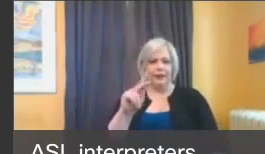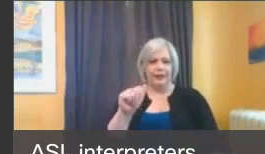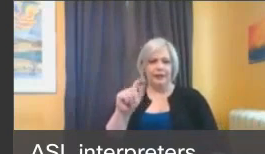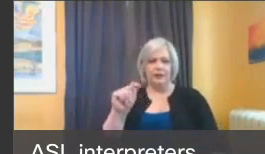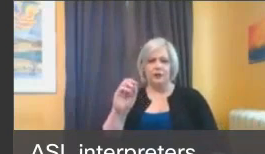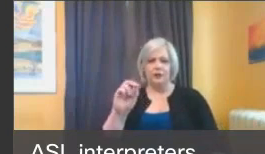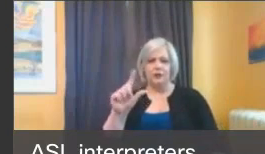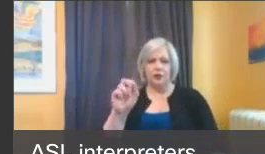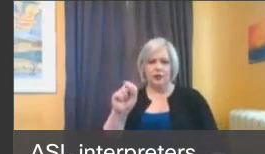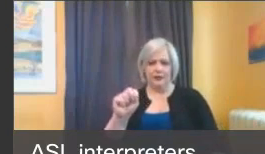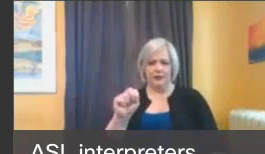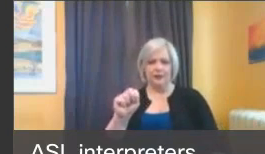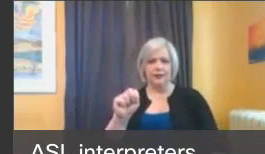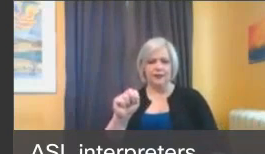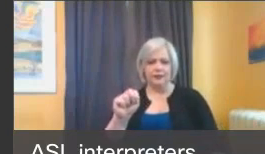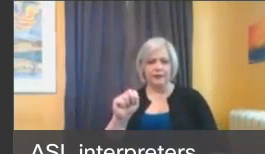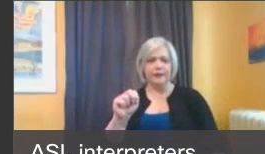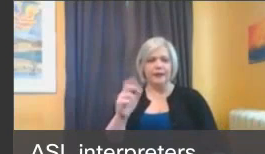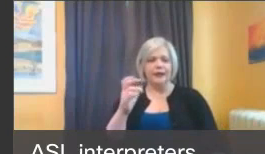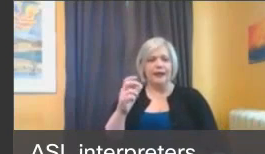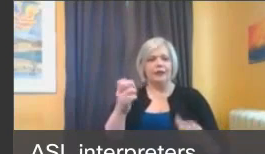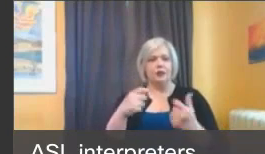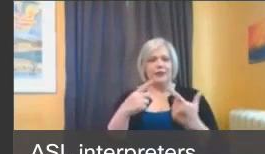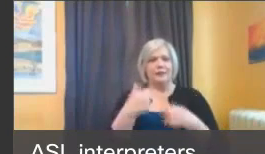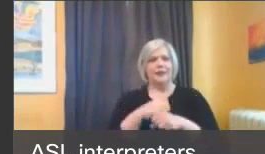I'm trying to step back to a more holistic question.